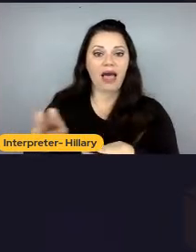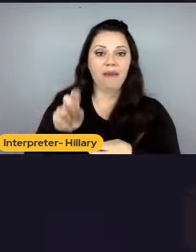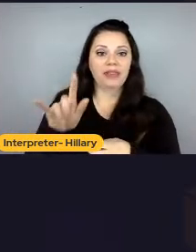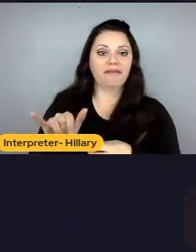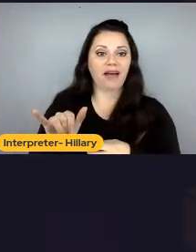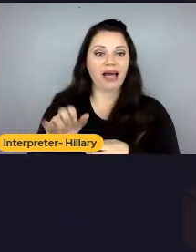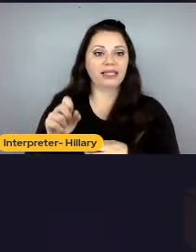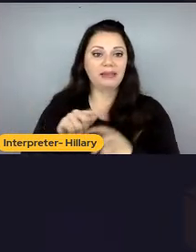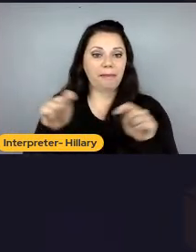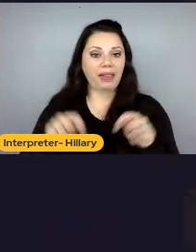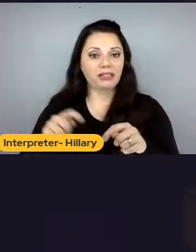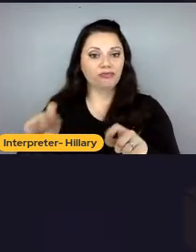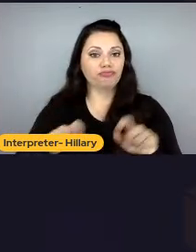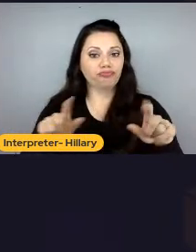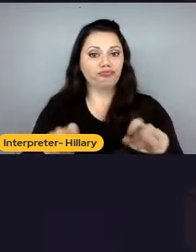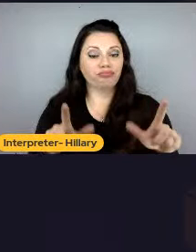templates.